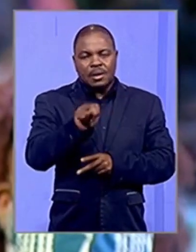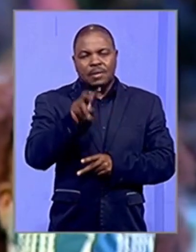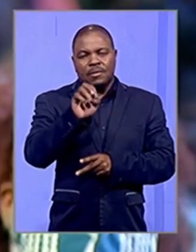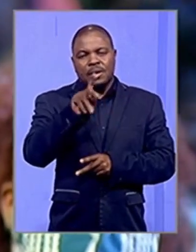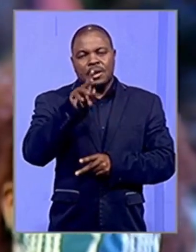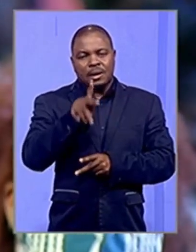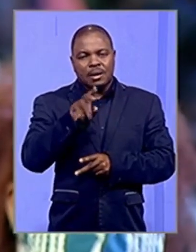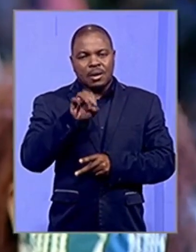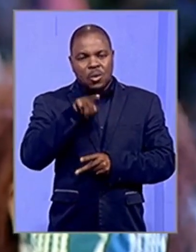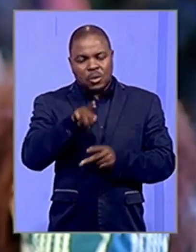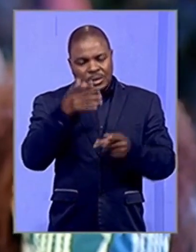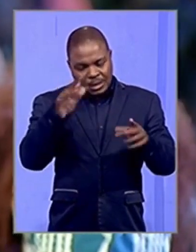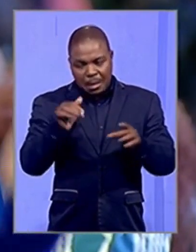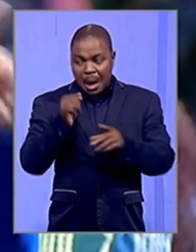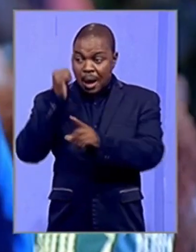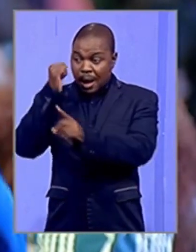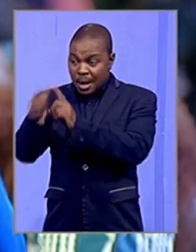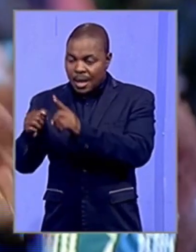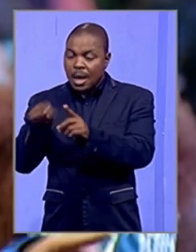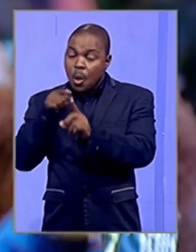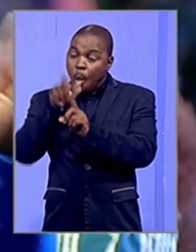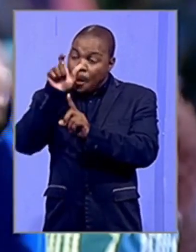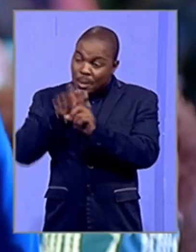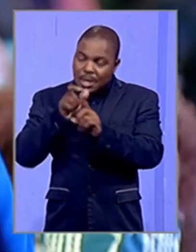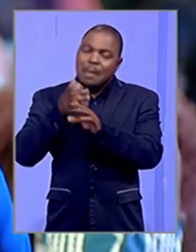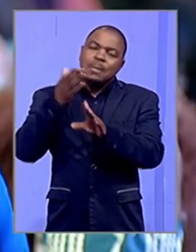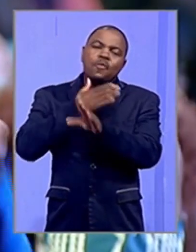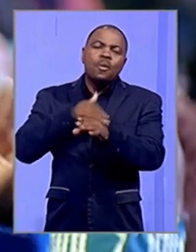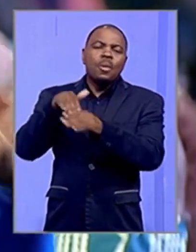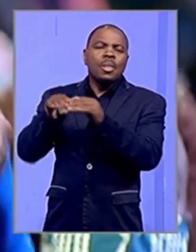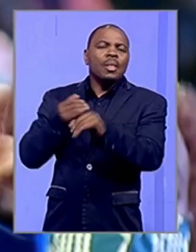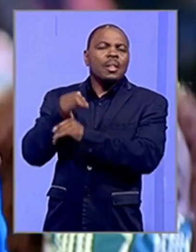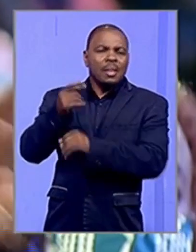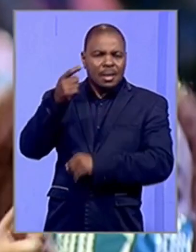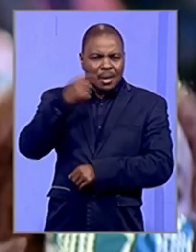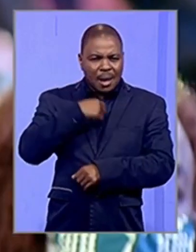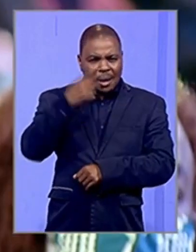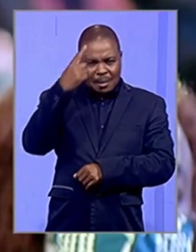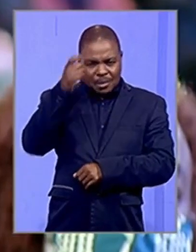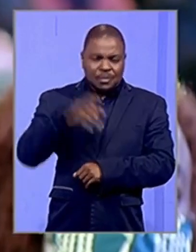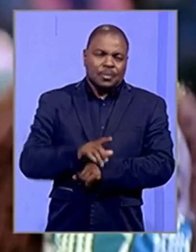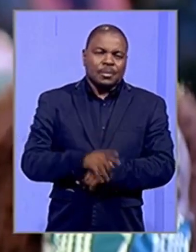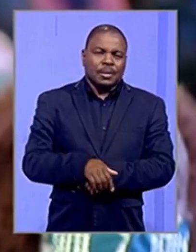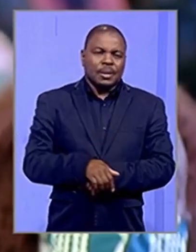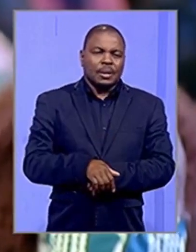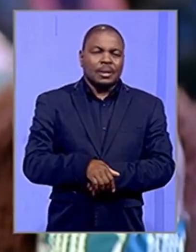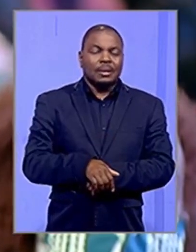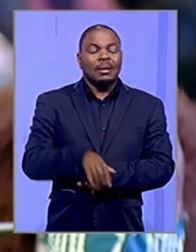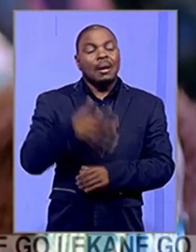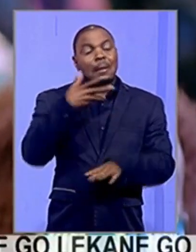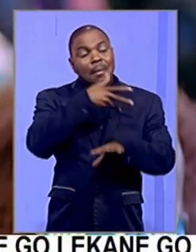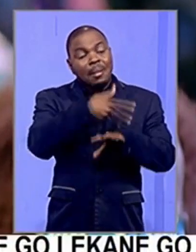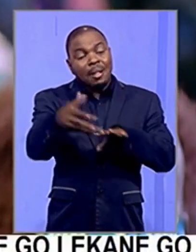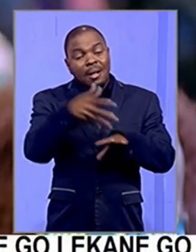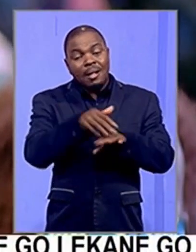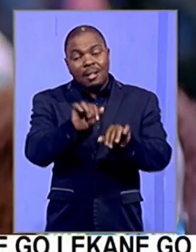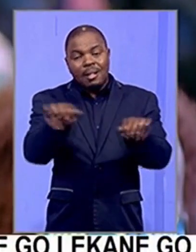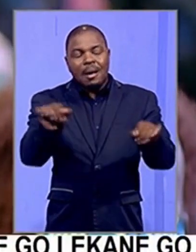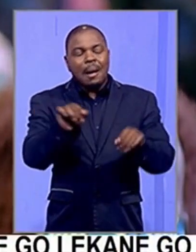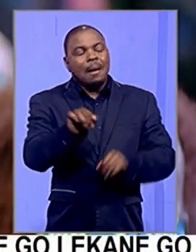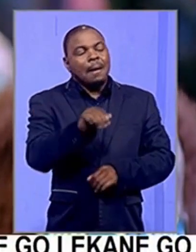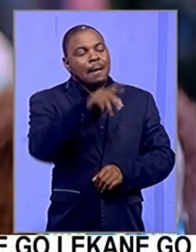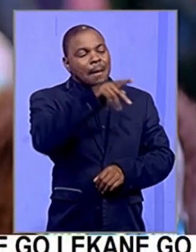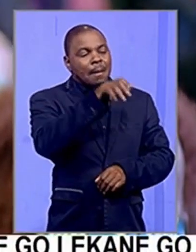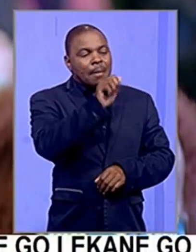was released on bail. And I believe their blood is in the hands of the parole